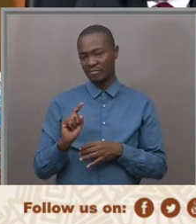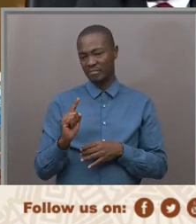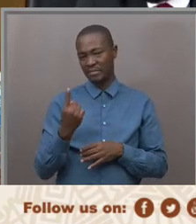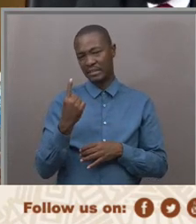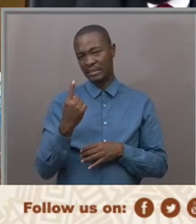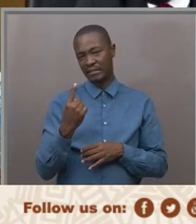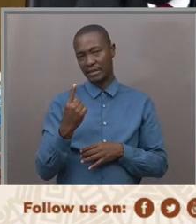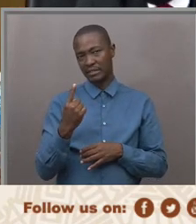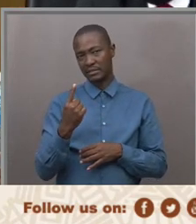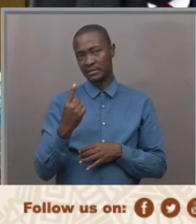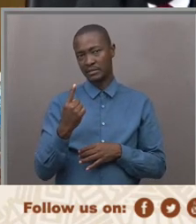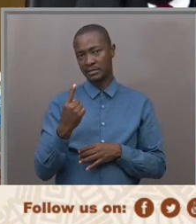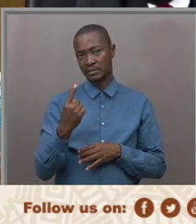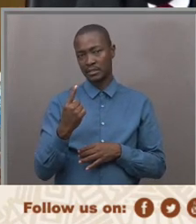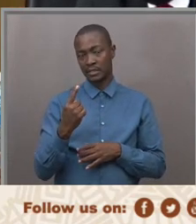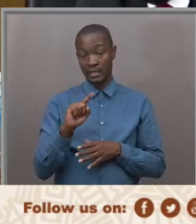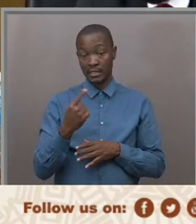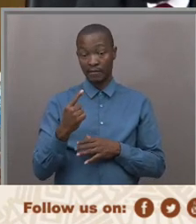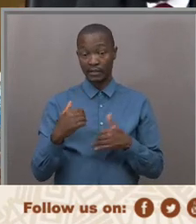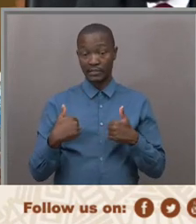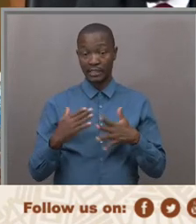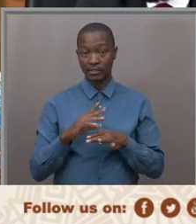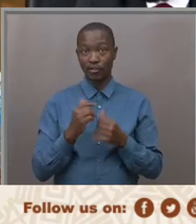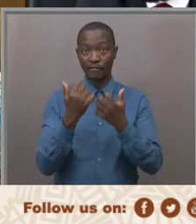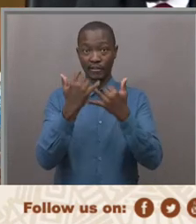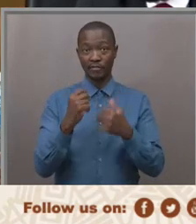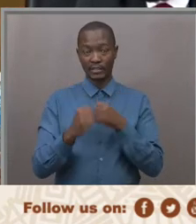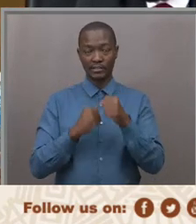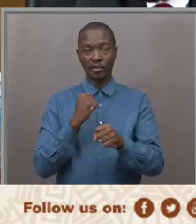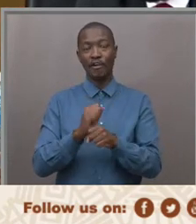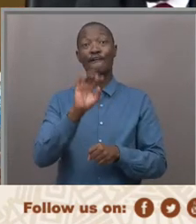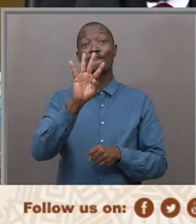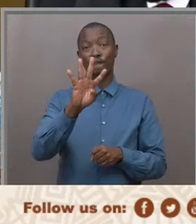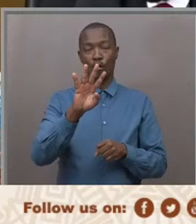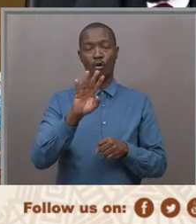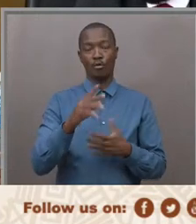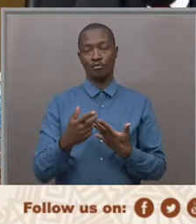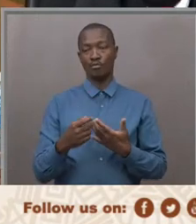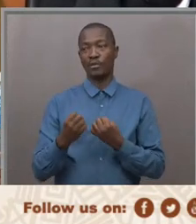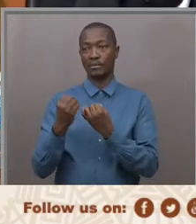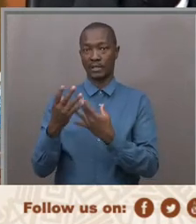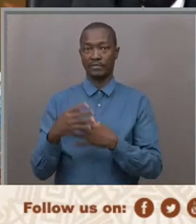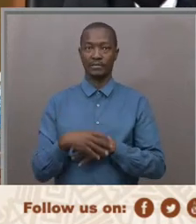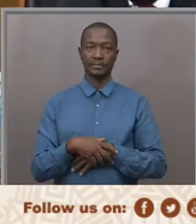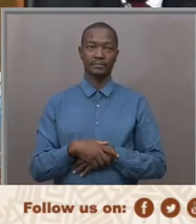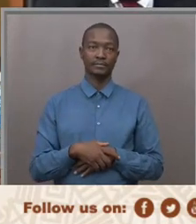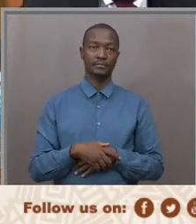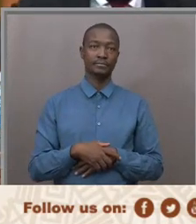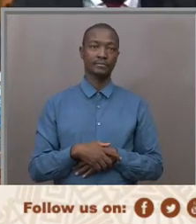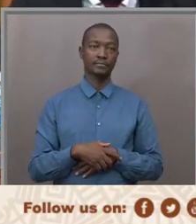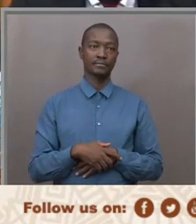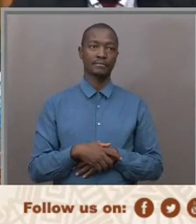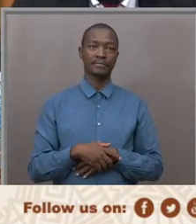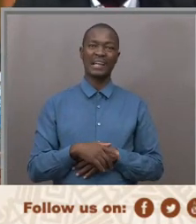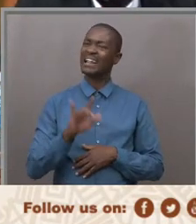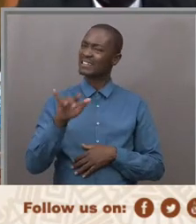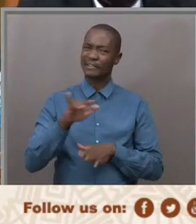in the first quarter of this financial year. 4 mobile stations will be handed over. As if that's not enough,